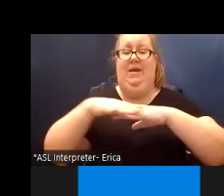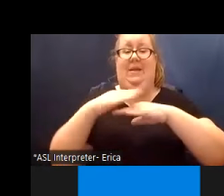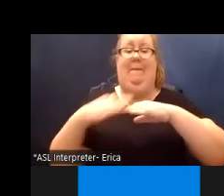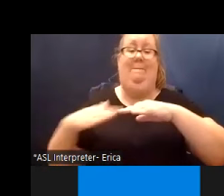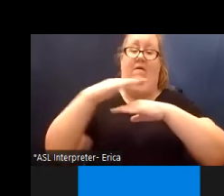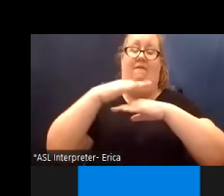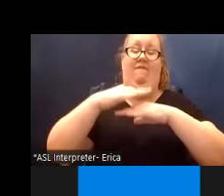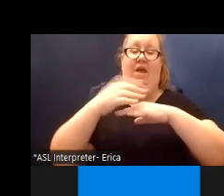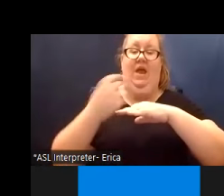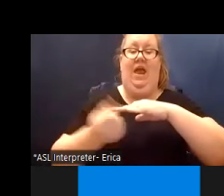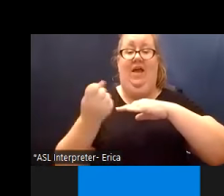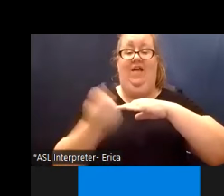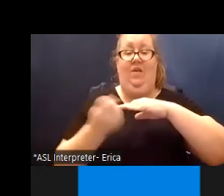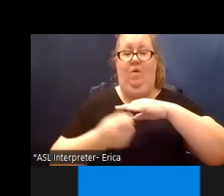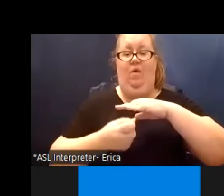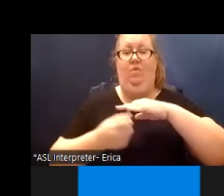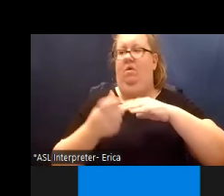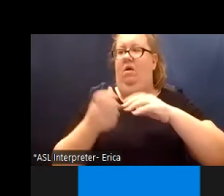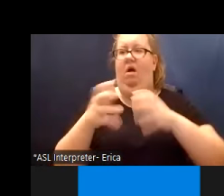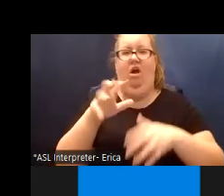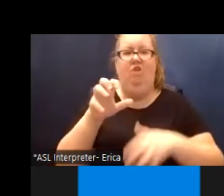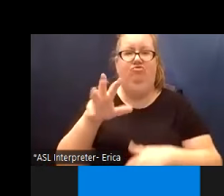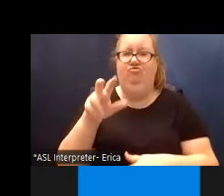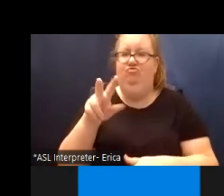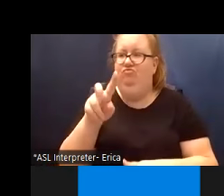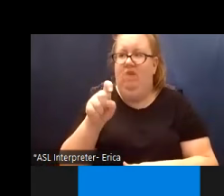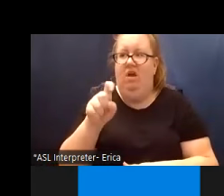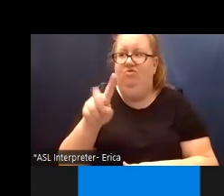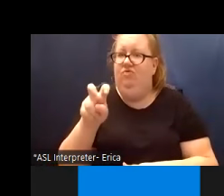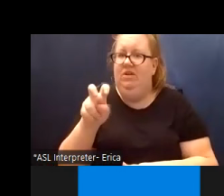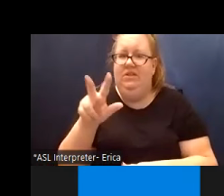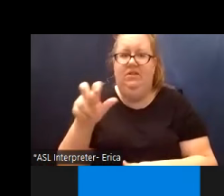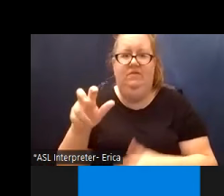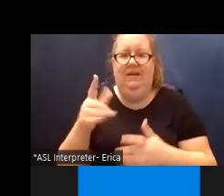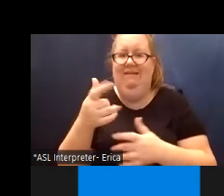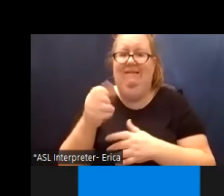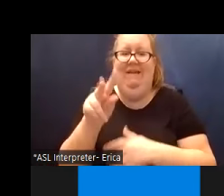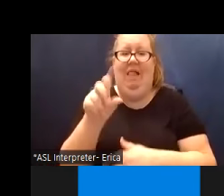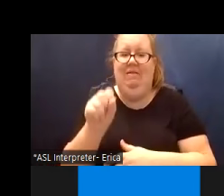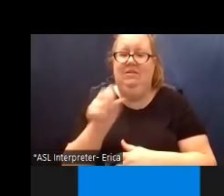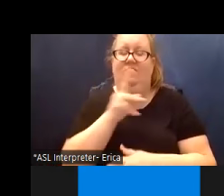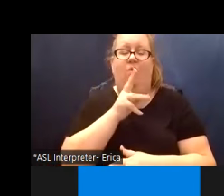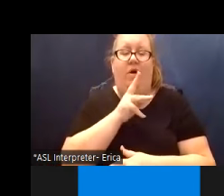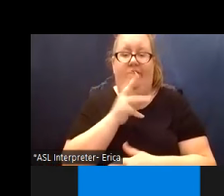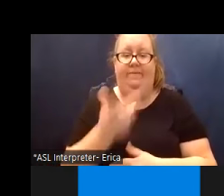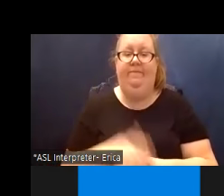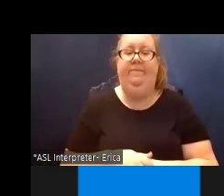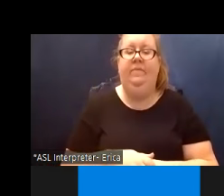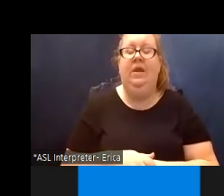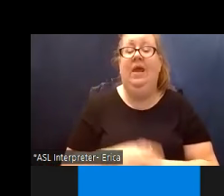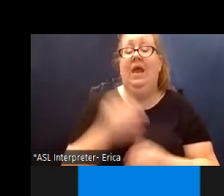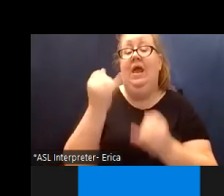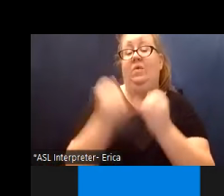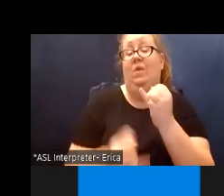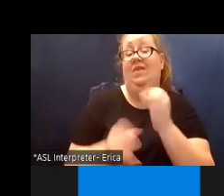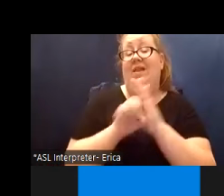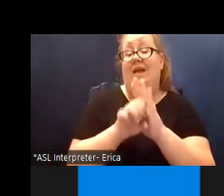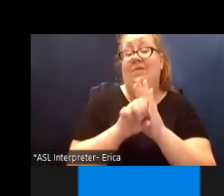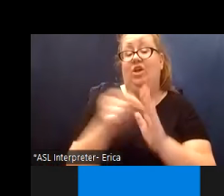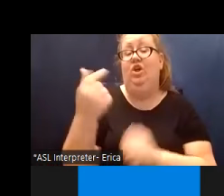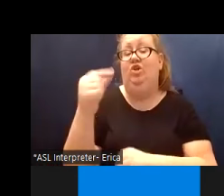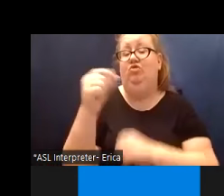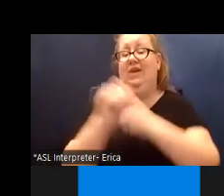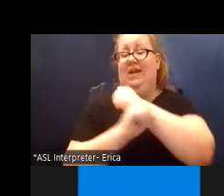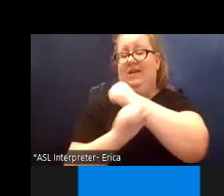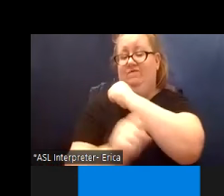of water from the system. One of the last examples is green infrastructure. This is something that